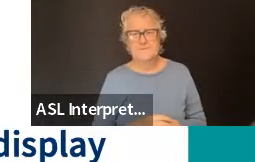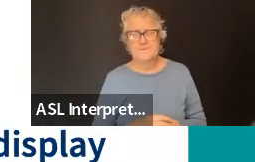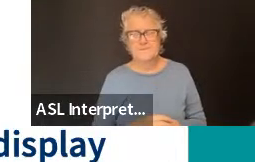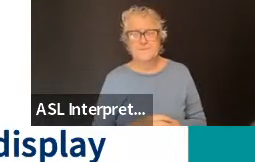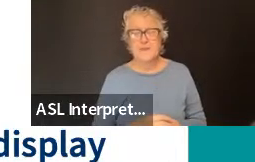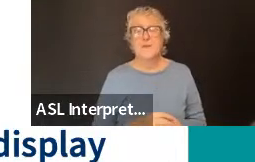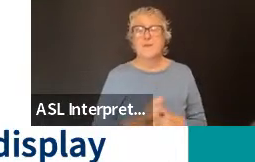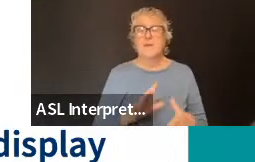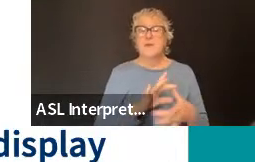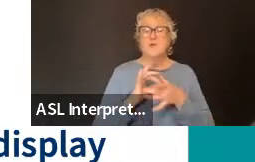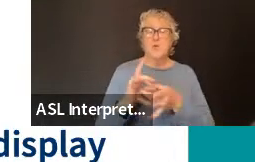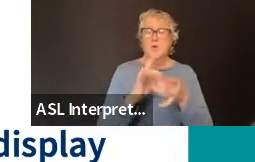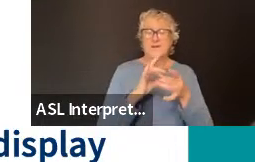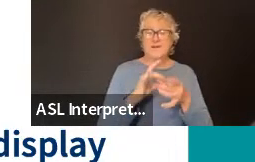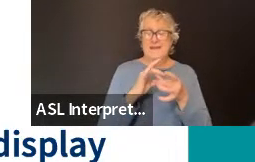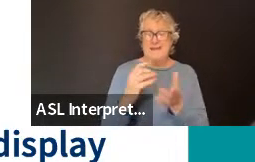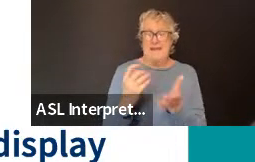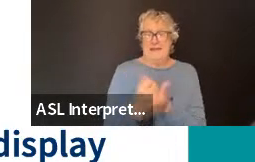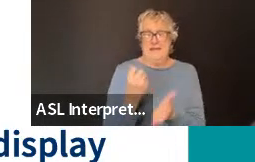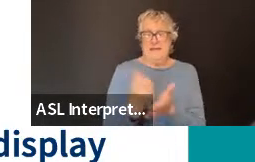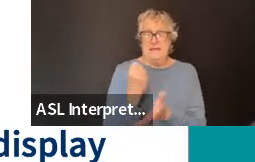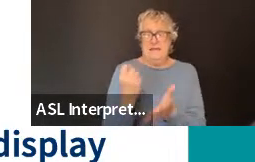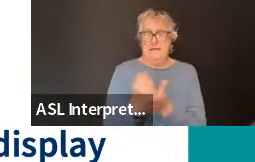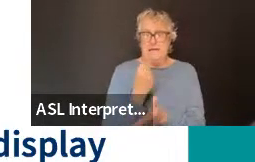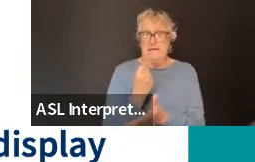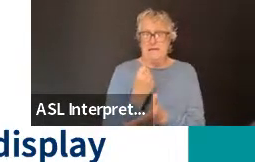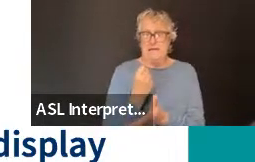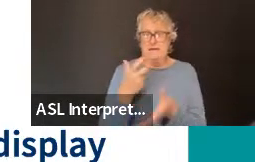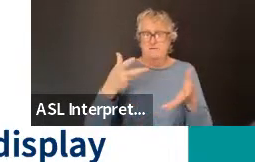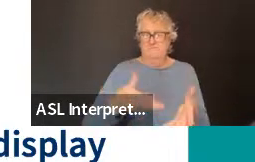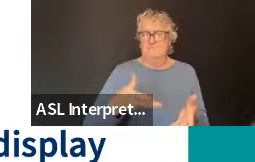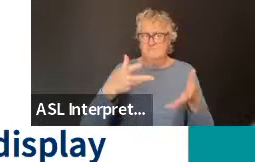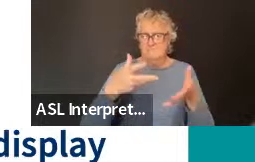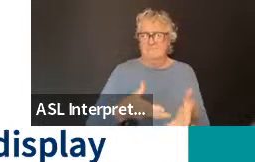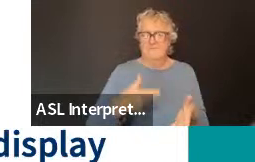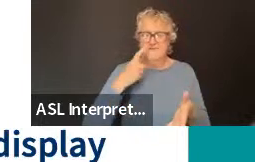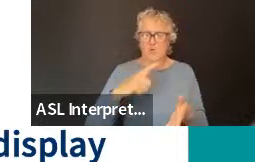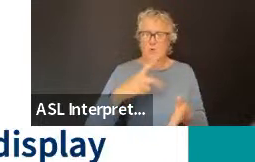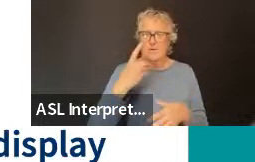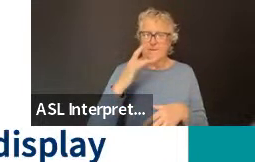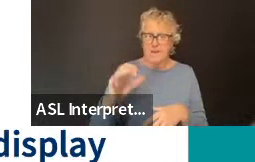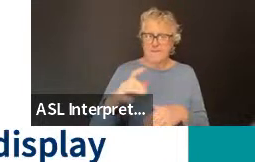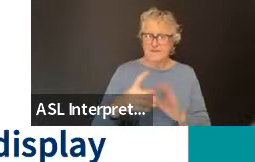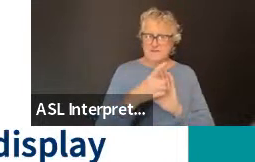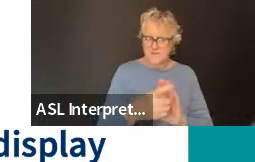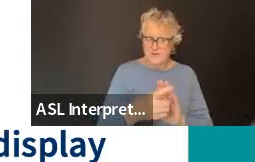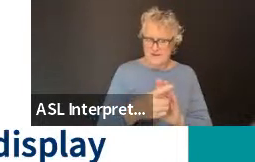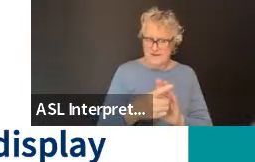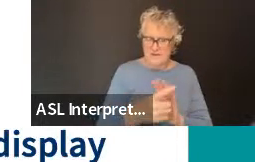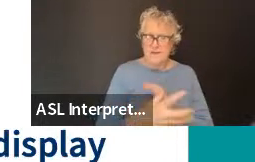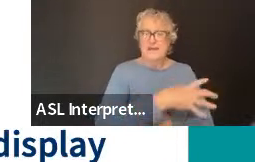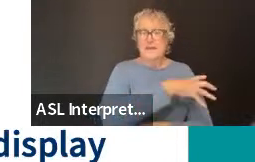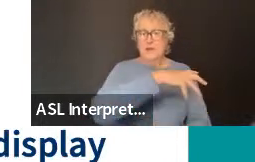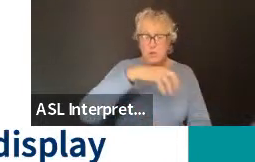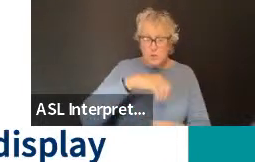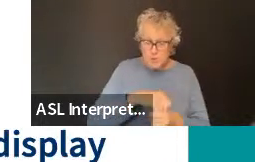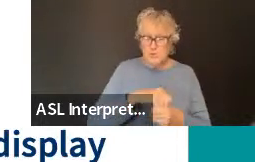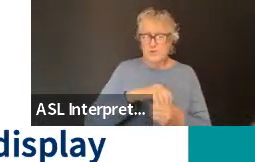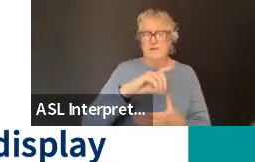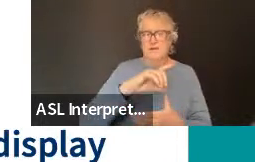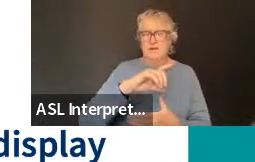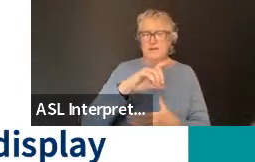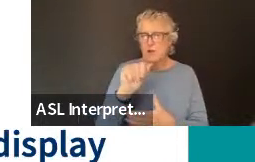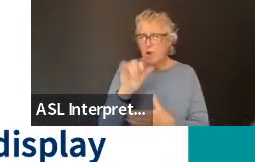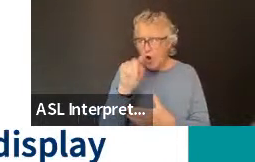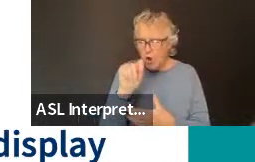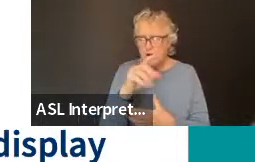Coordinate and salvage existing bridge elements for public display. Integrate art and local history and culture into the bridge